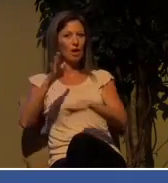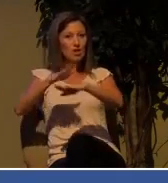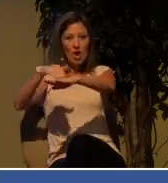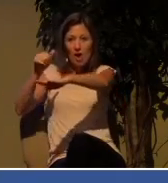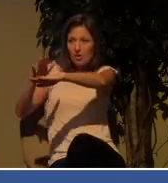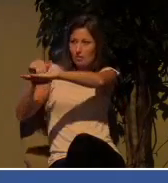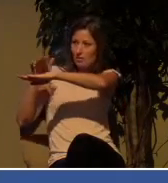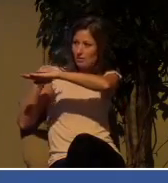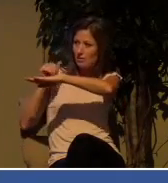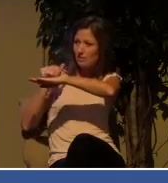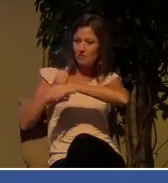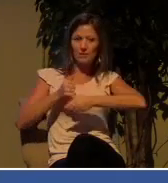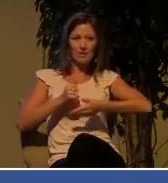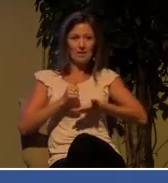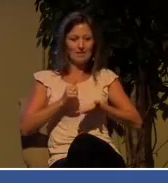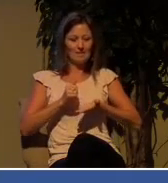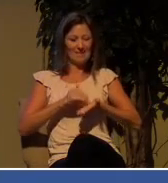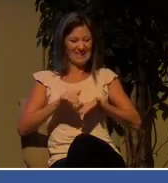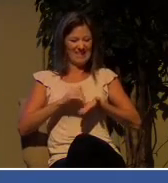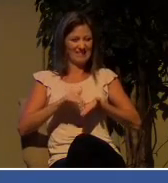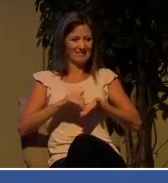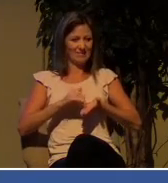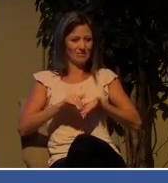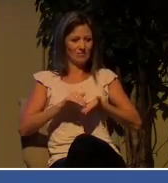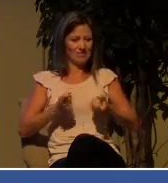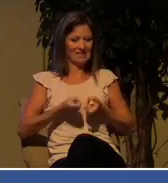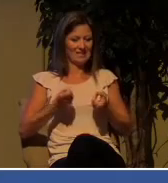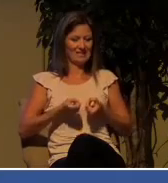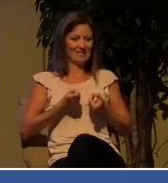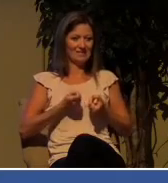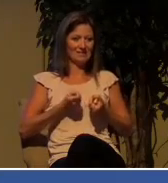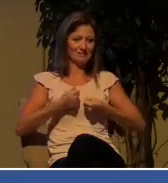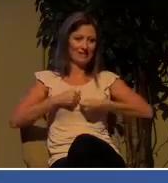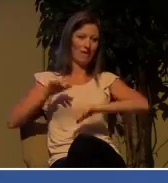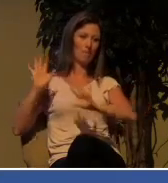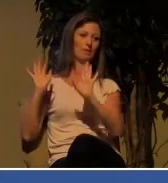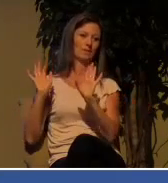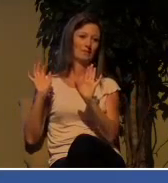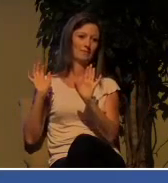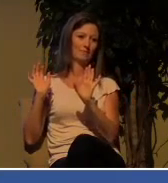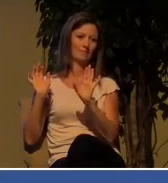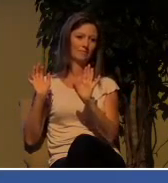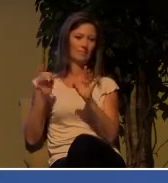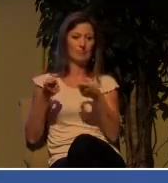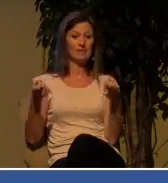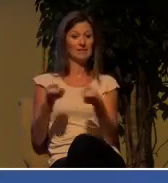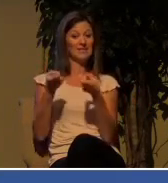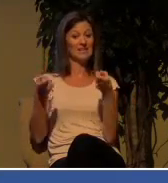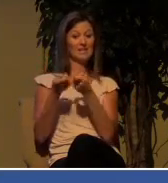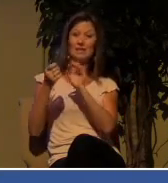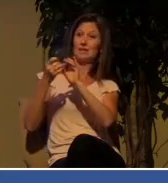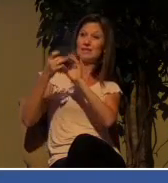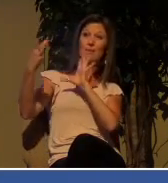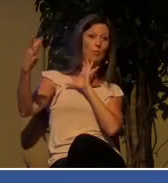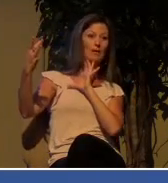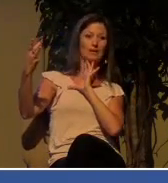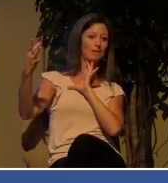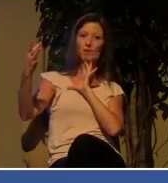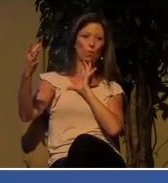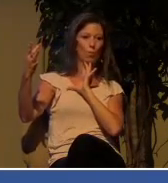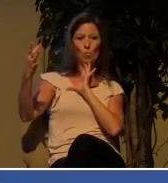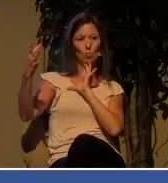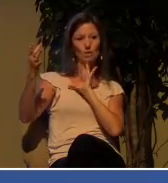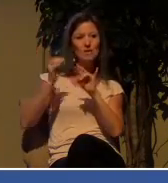news. You see, it's not sin that separates us from God. It is a lack of repentance.